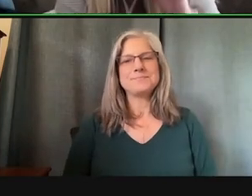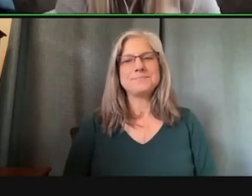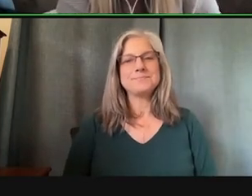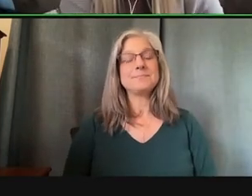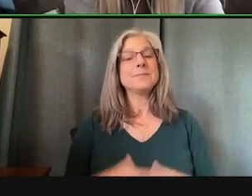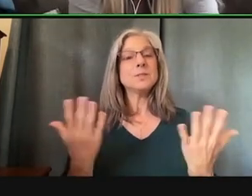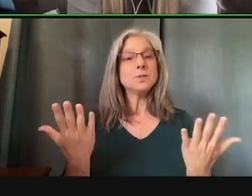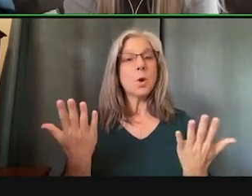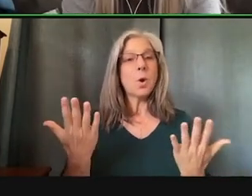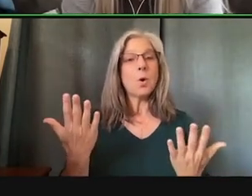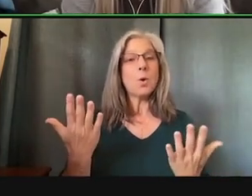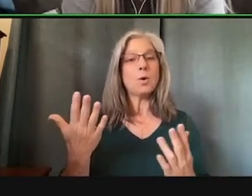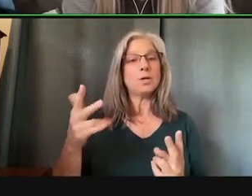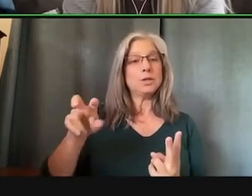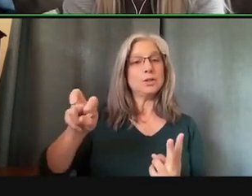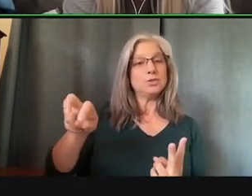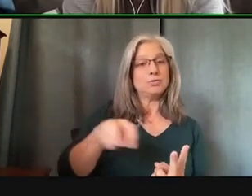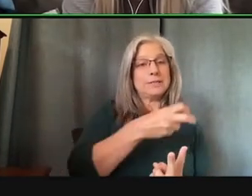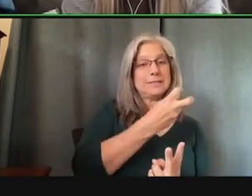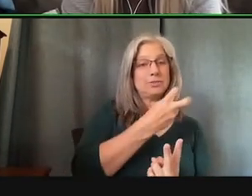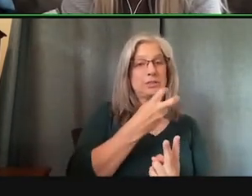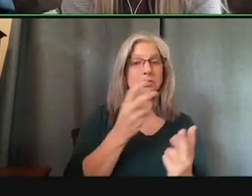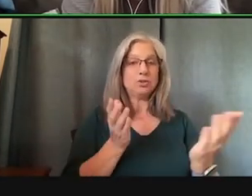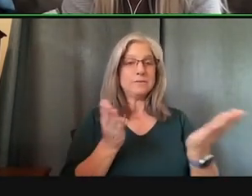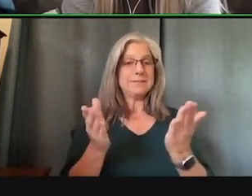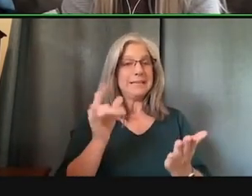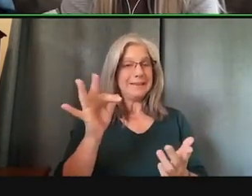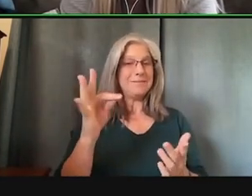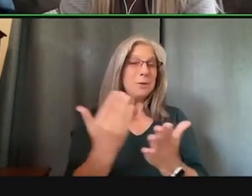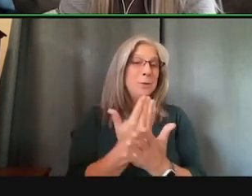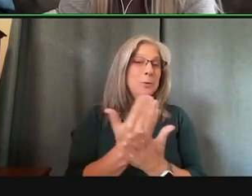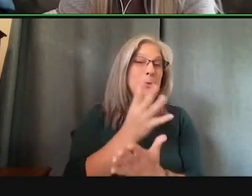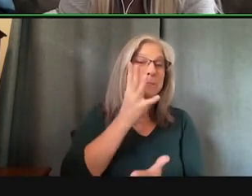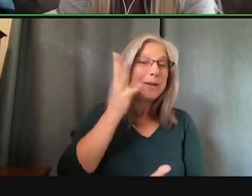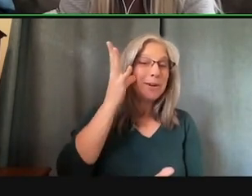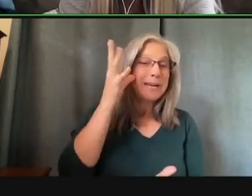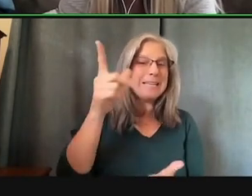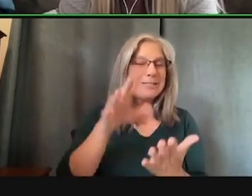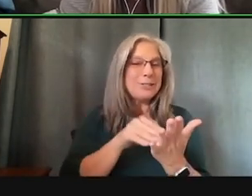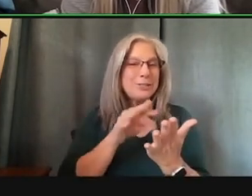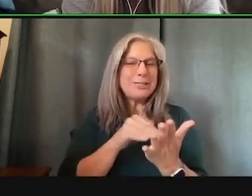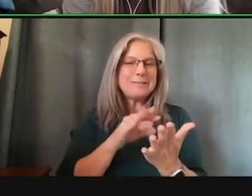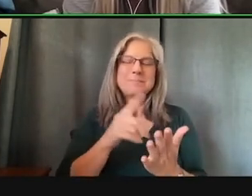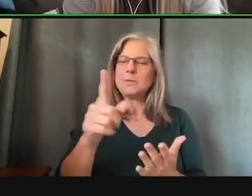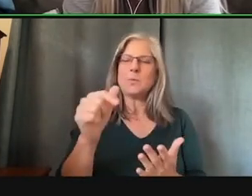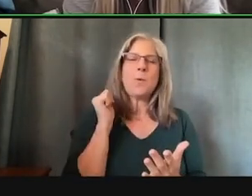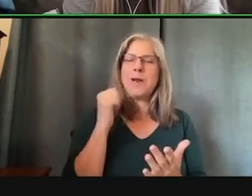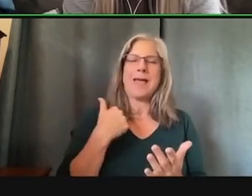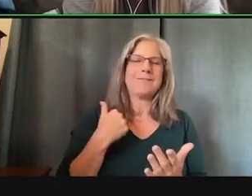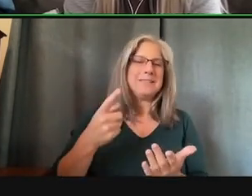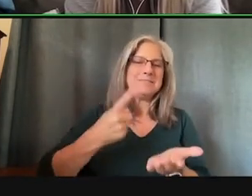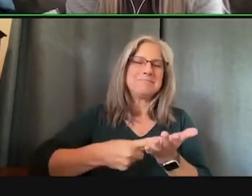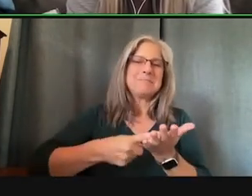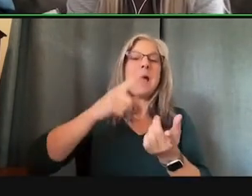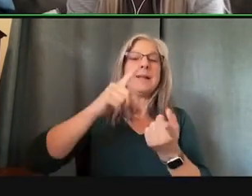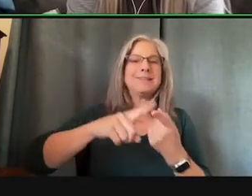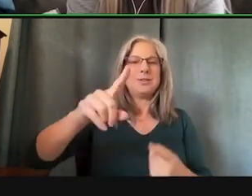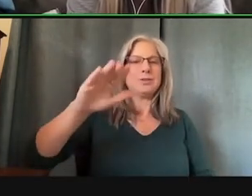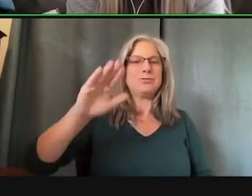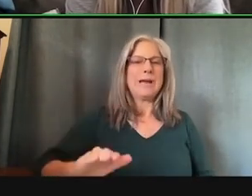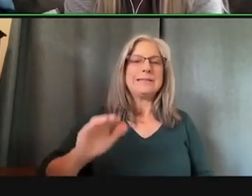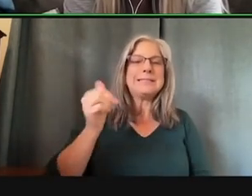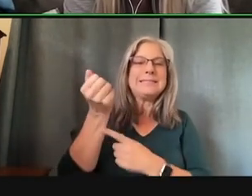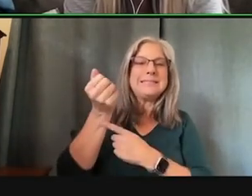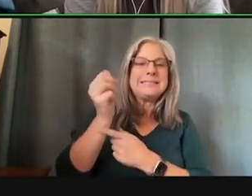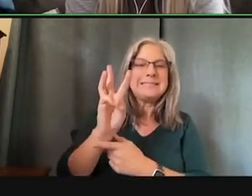So transition services, again, if you're a new parent to this process, you're not going to have this conversation until your child is